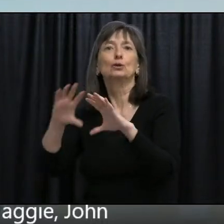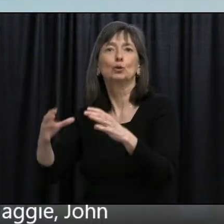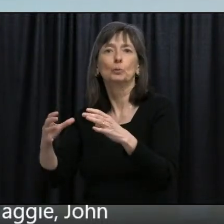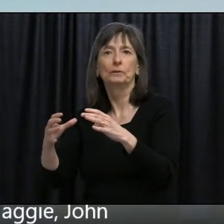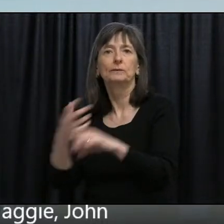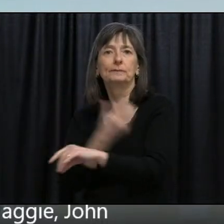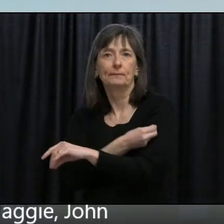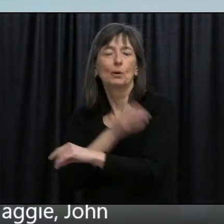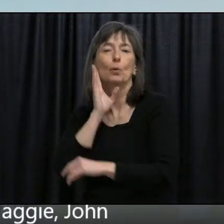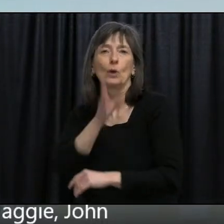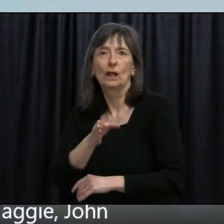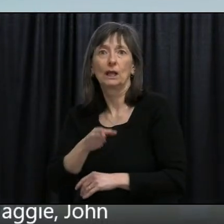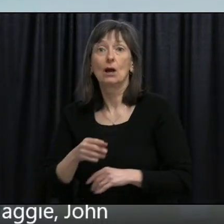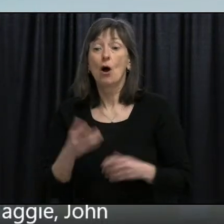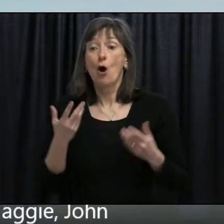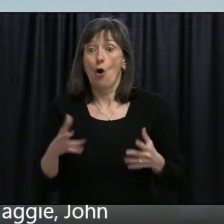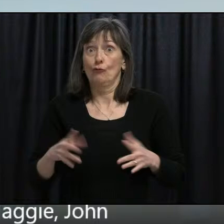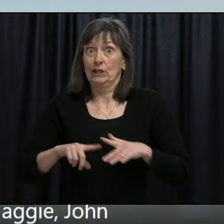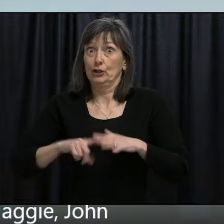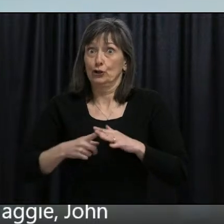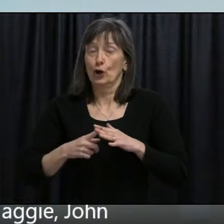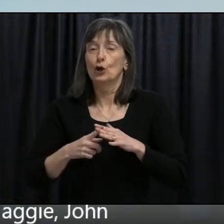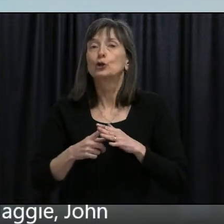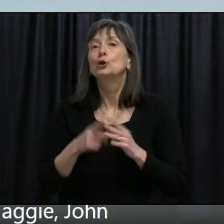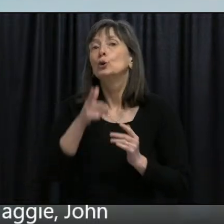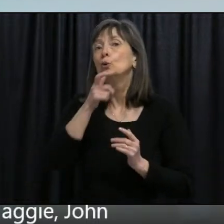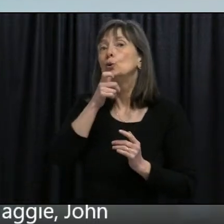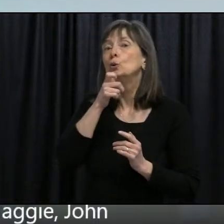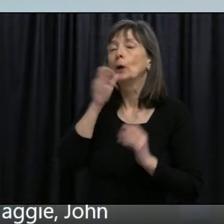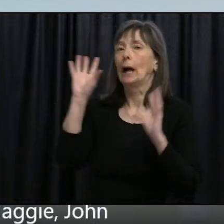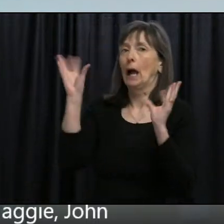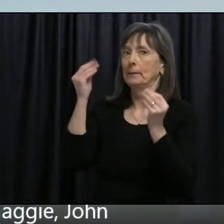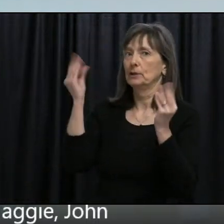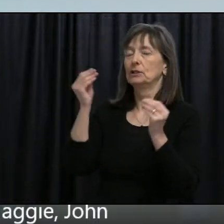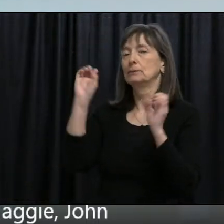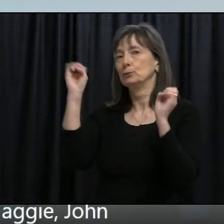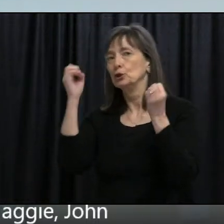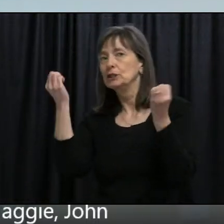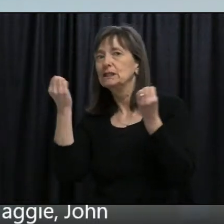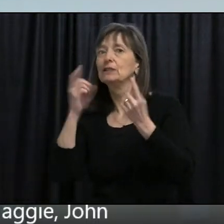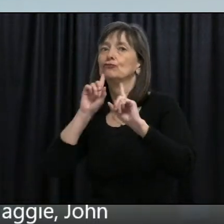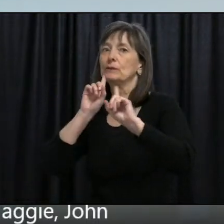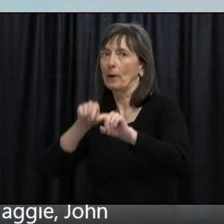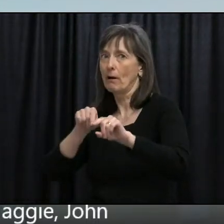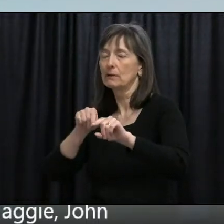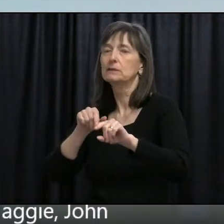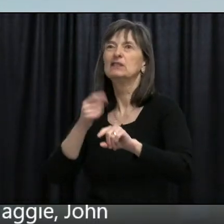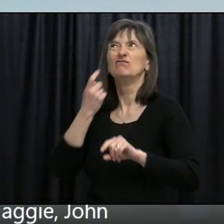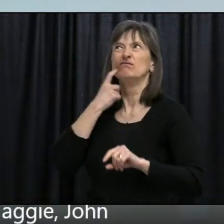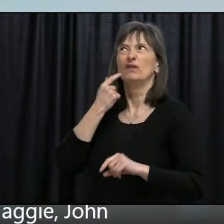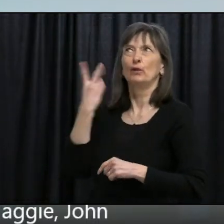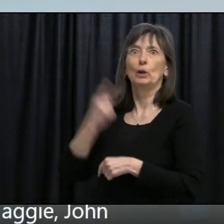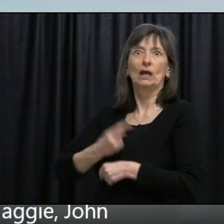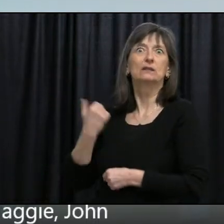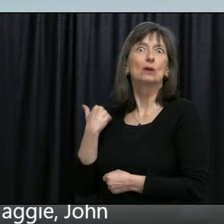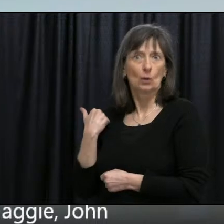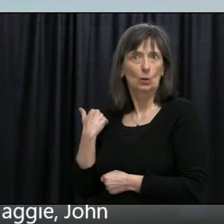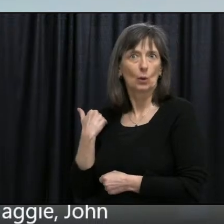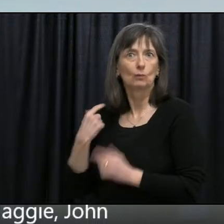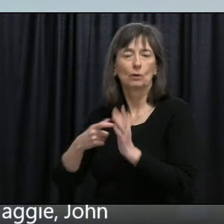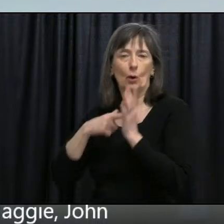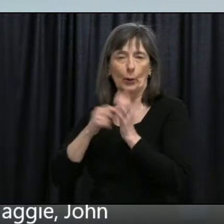fall. We've started with first responders across the regions as of a couple of days ago in the case of